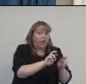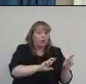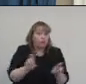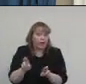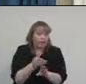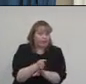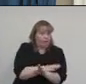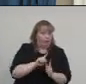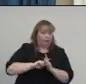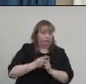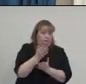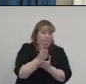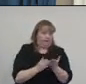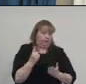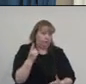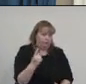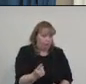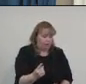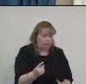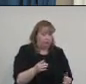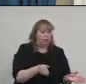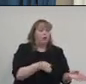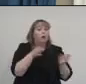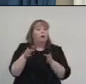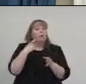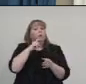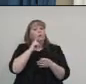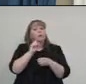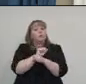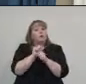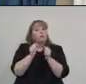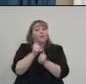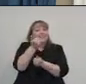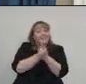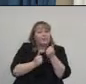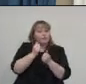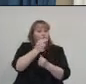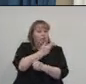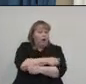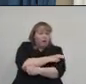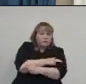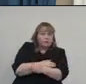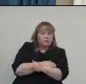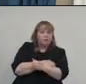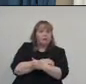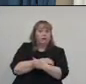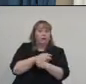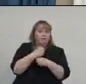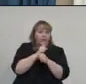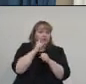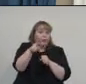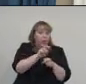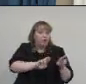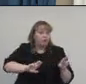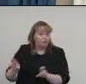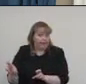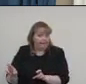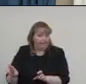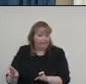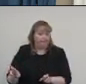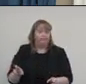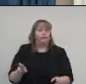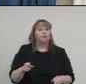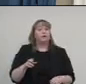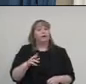they had contact with, and you have to call those people individually. And it takes some time. So we're expanding that as quickly as possible. That's going to be one